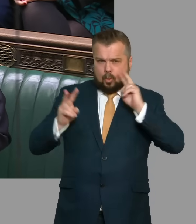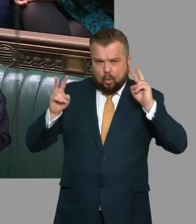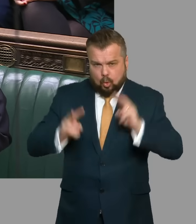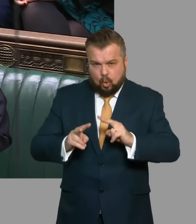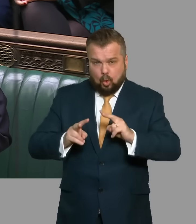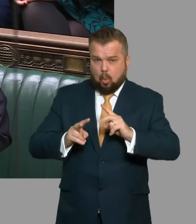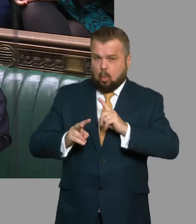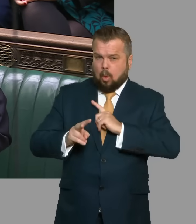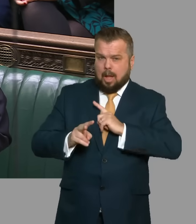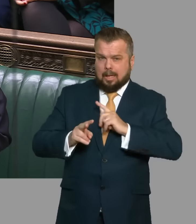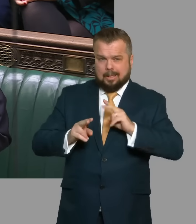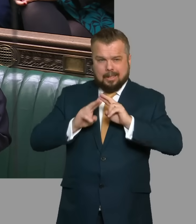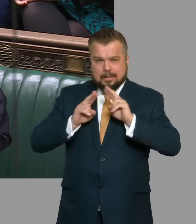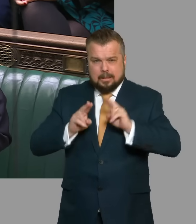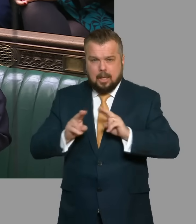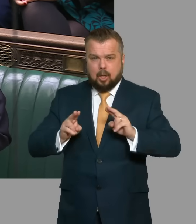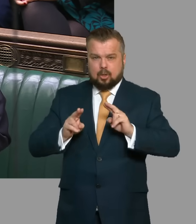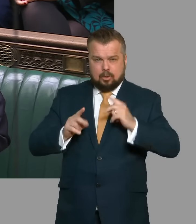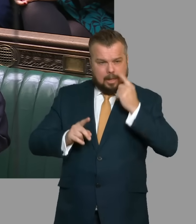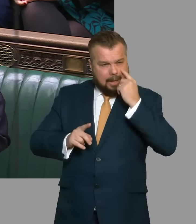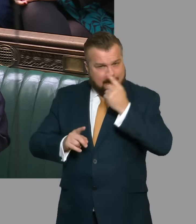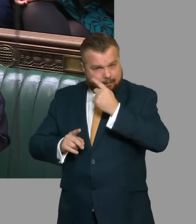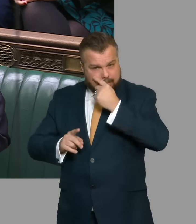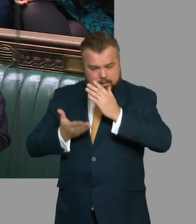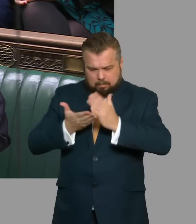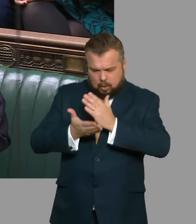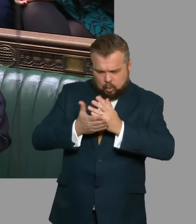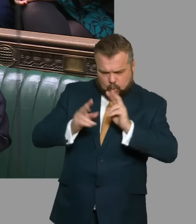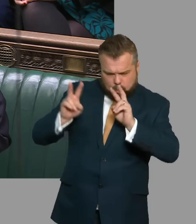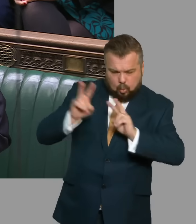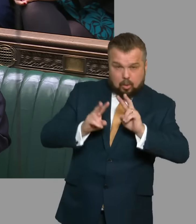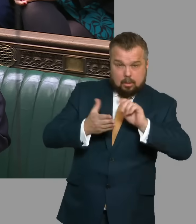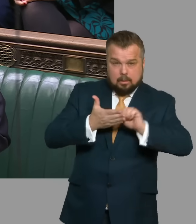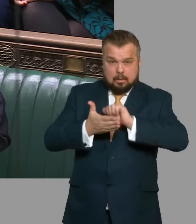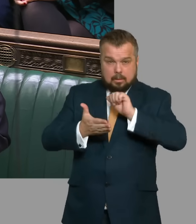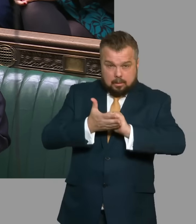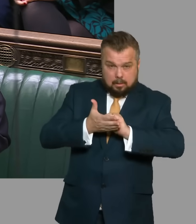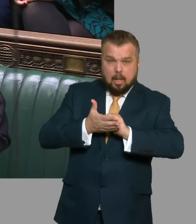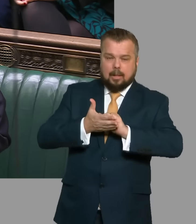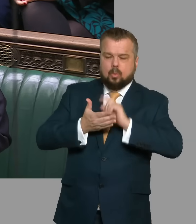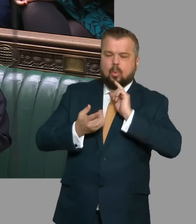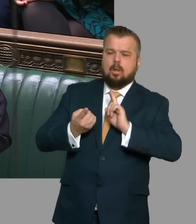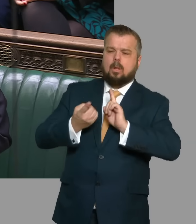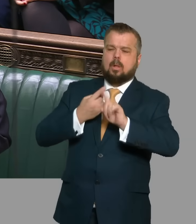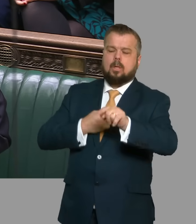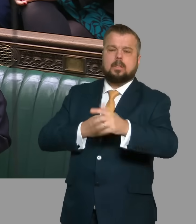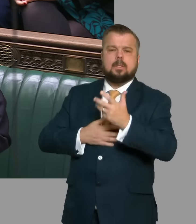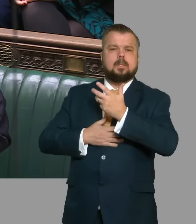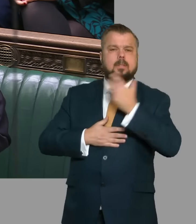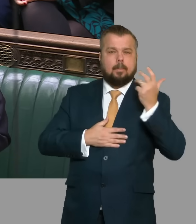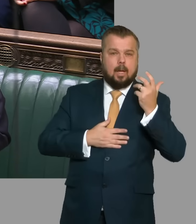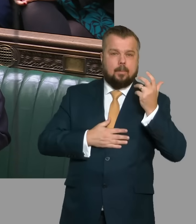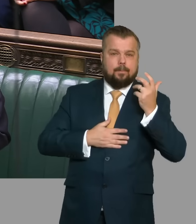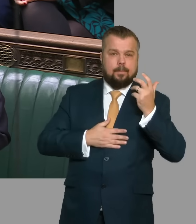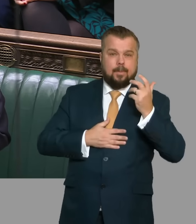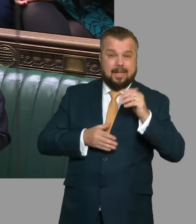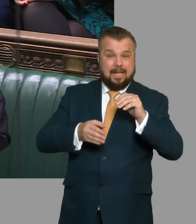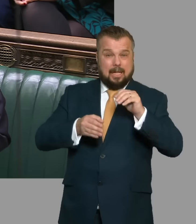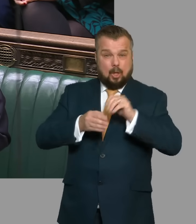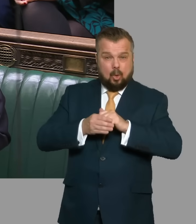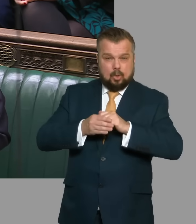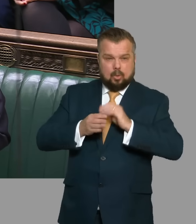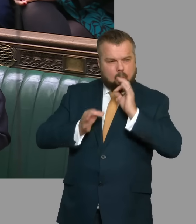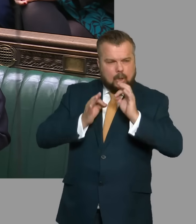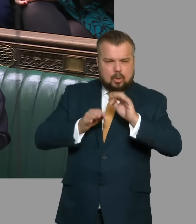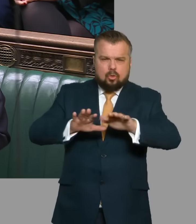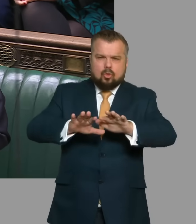restriction on addictive features. I'm also concerned, as is the Education Secretary, about the screen time use for those under the age